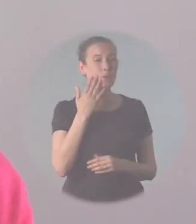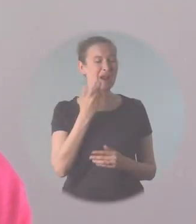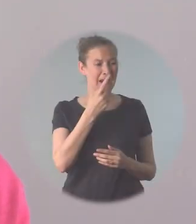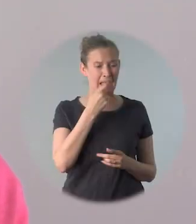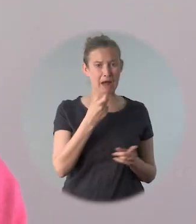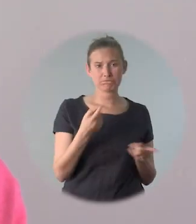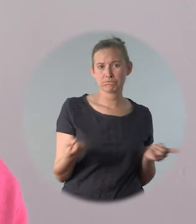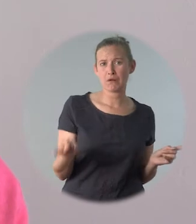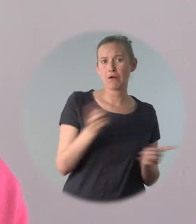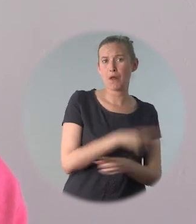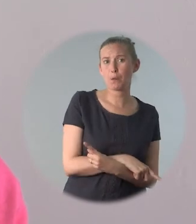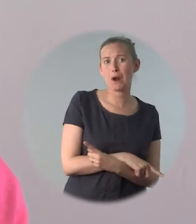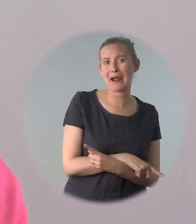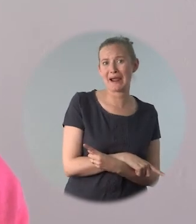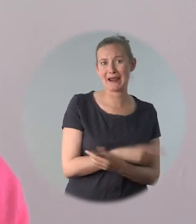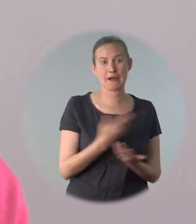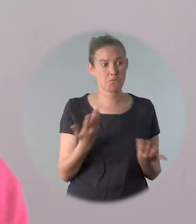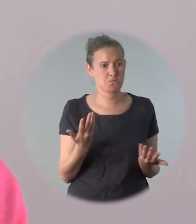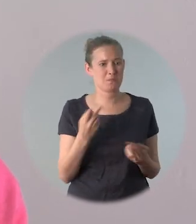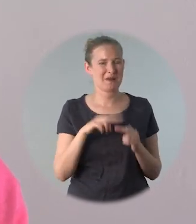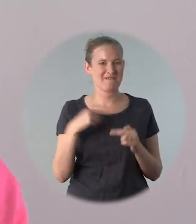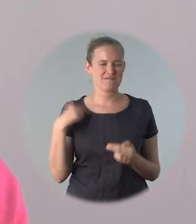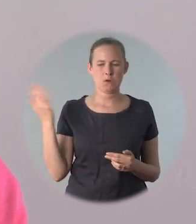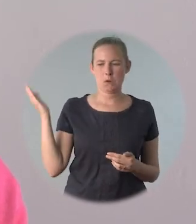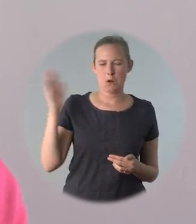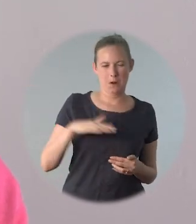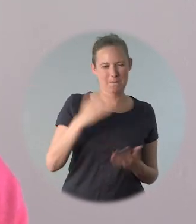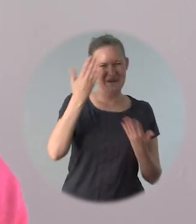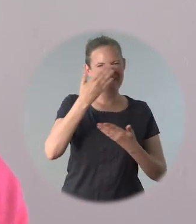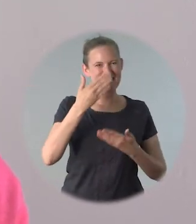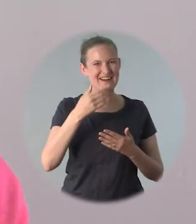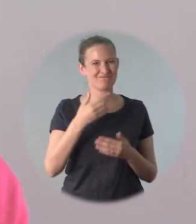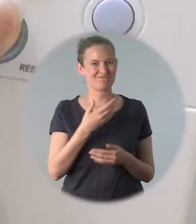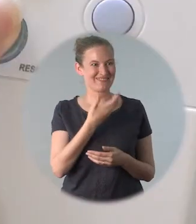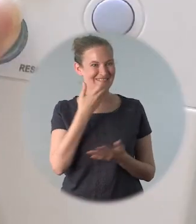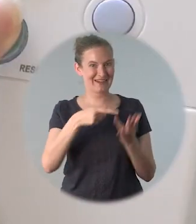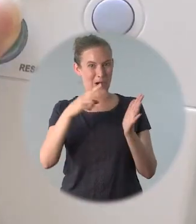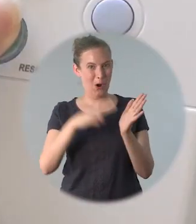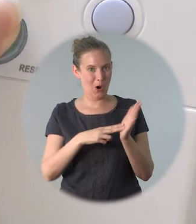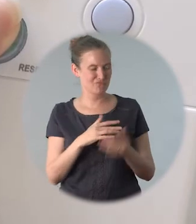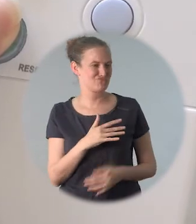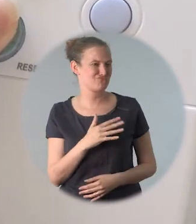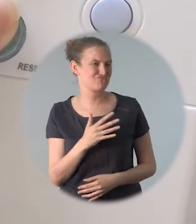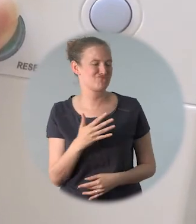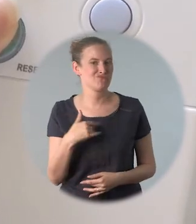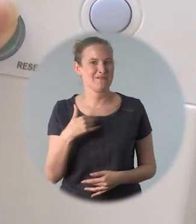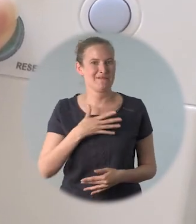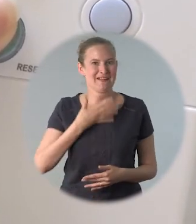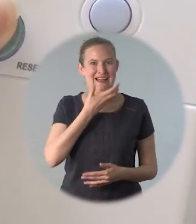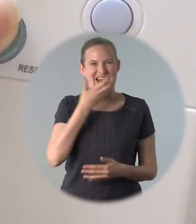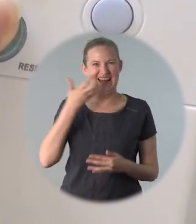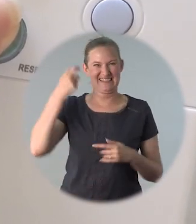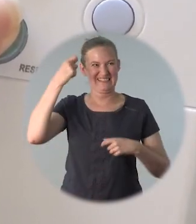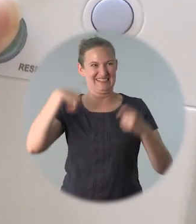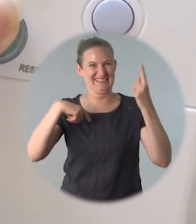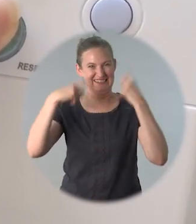the programmer will revert back to normal and none of your original settings will be changed. This override function works in the same way